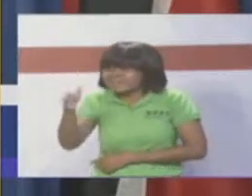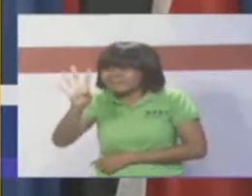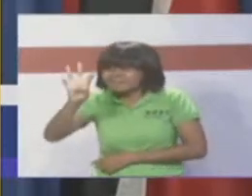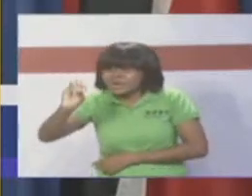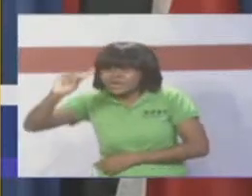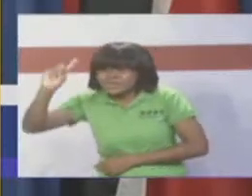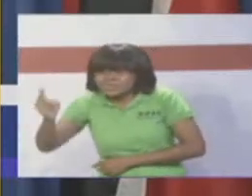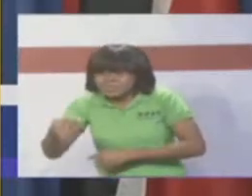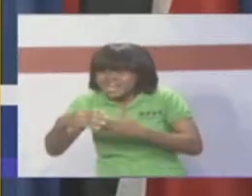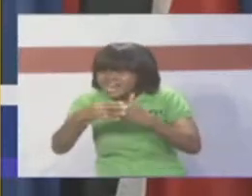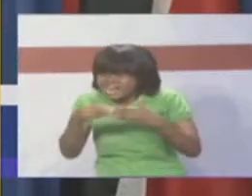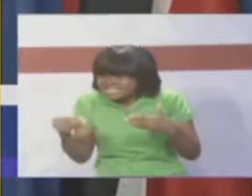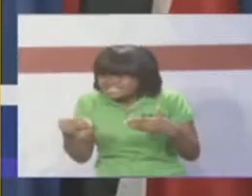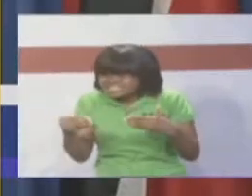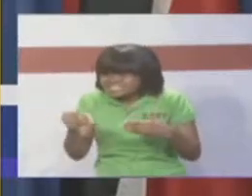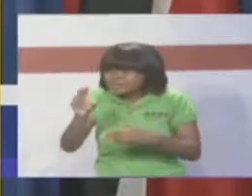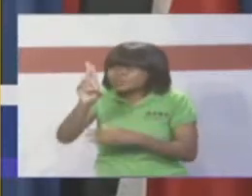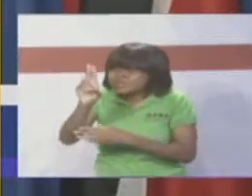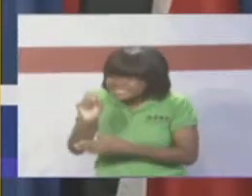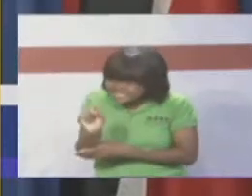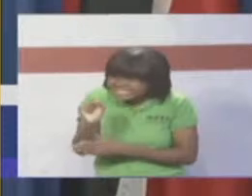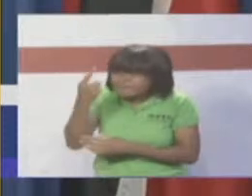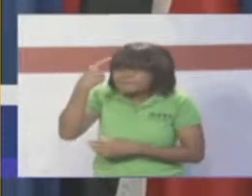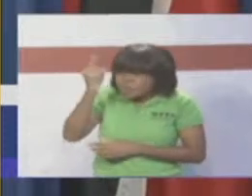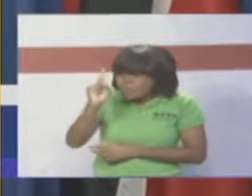so that you will